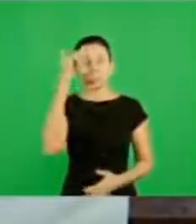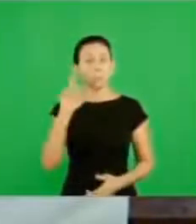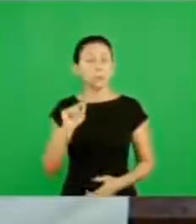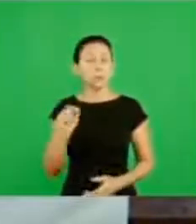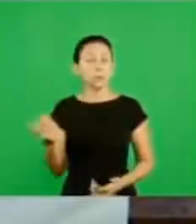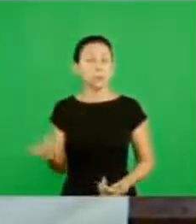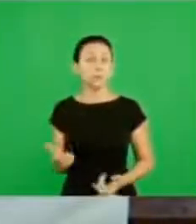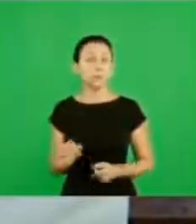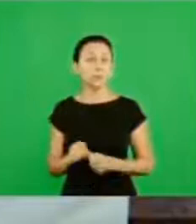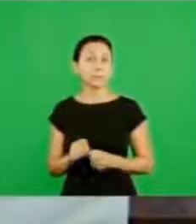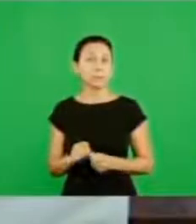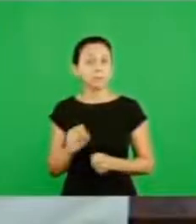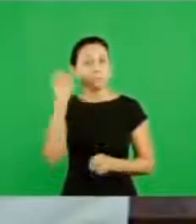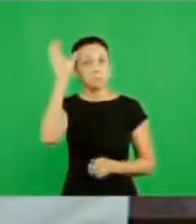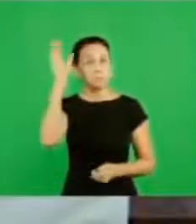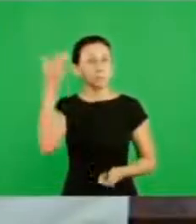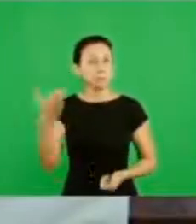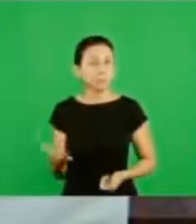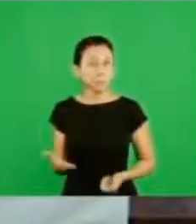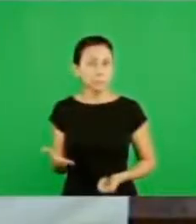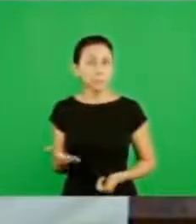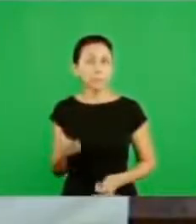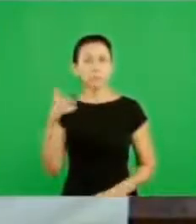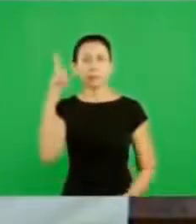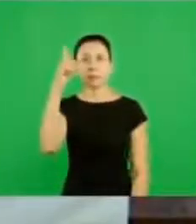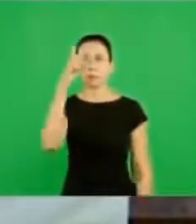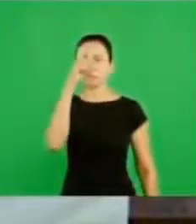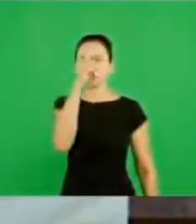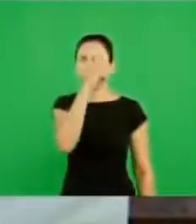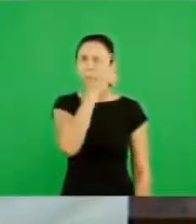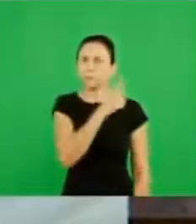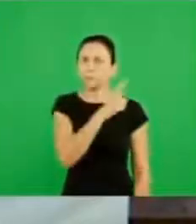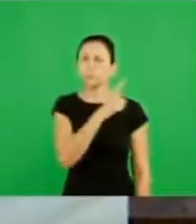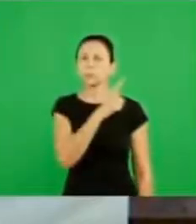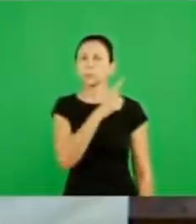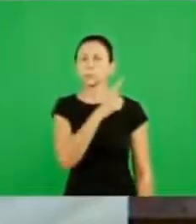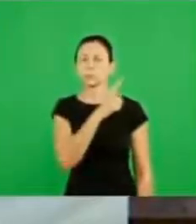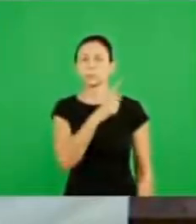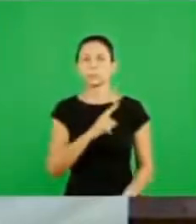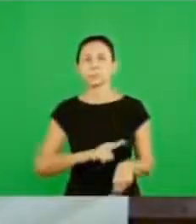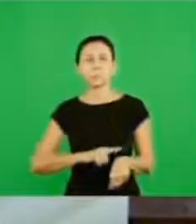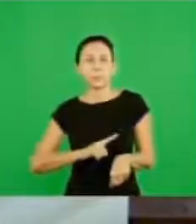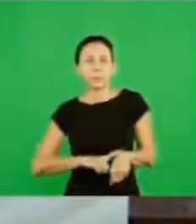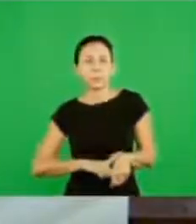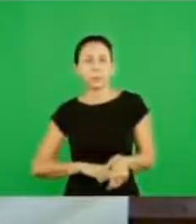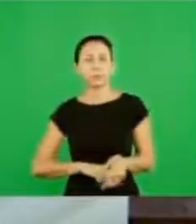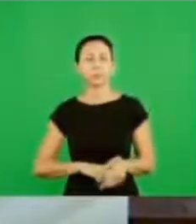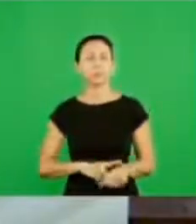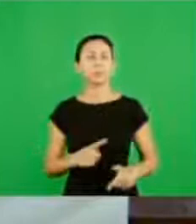know what they were going to do with all this. The difficulty